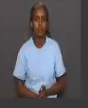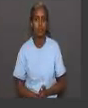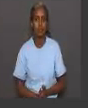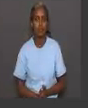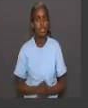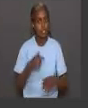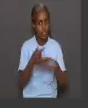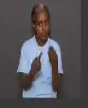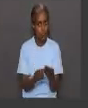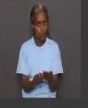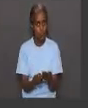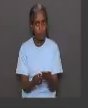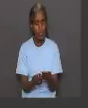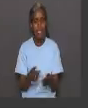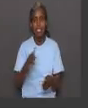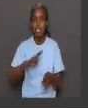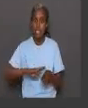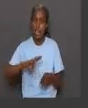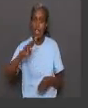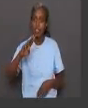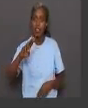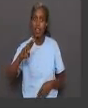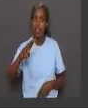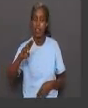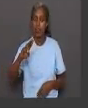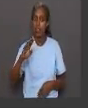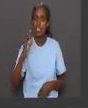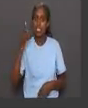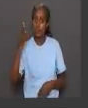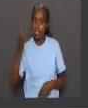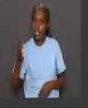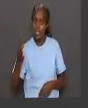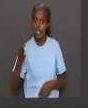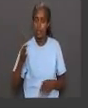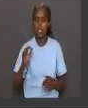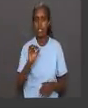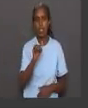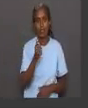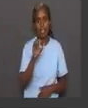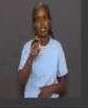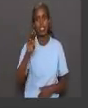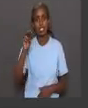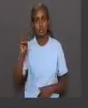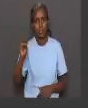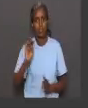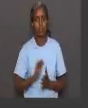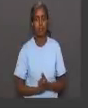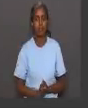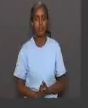centimeters. Therefore, the slant height of the frustum is